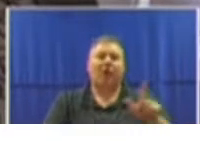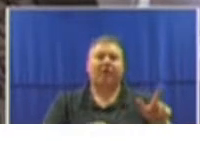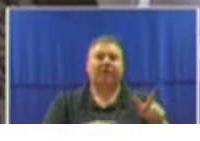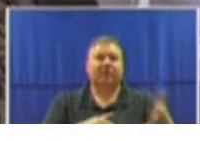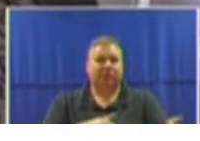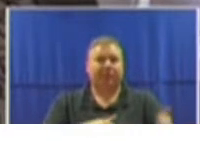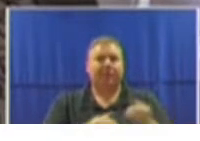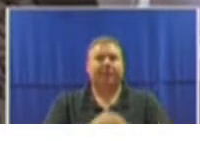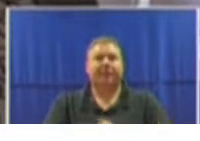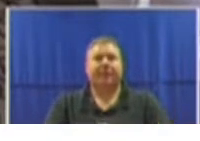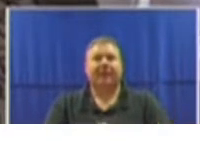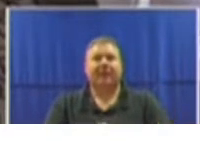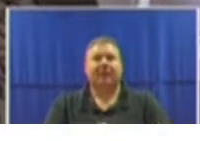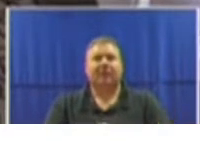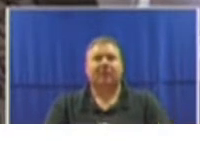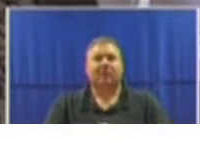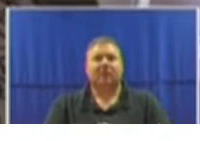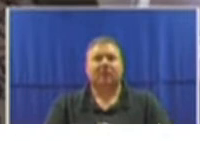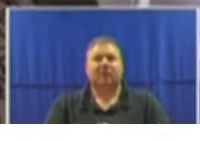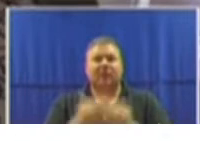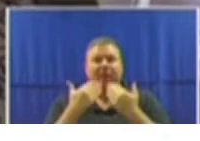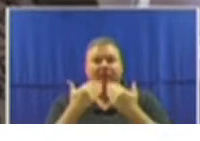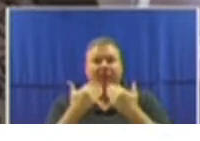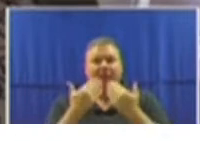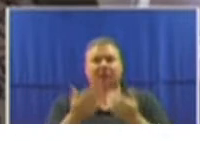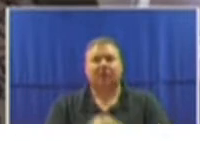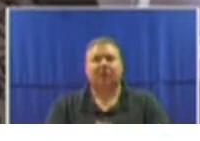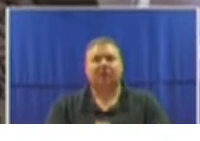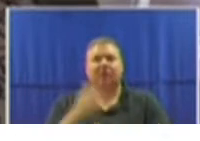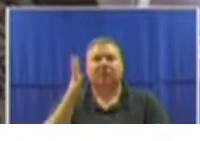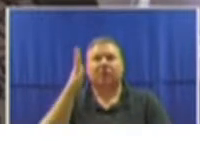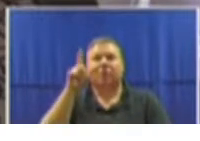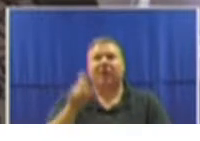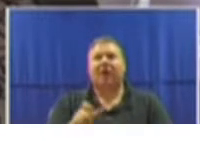left. Thank you, you're recognized. Speaker,